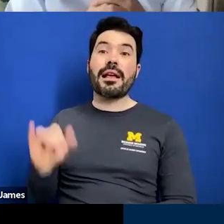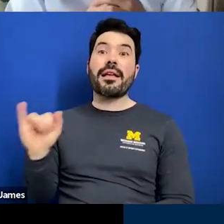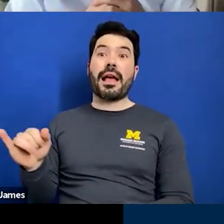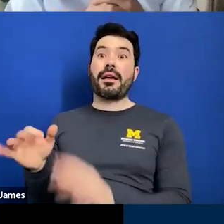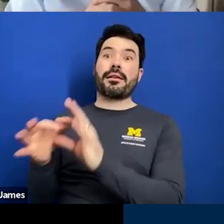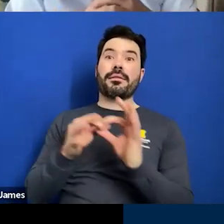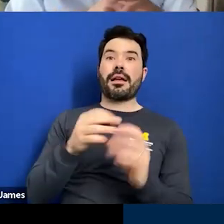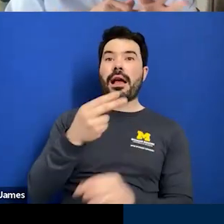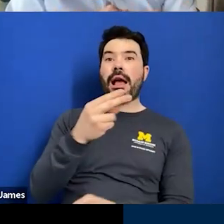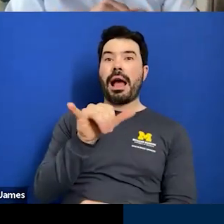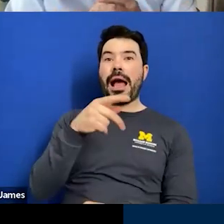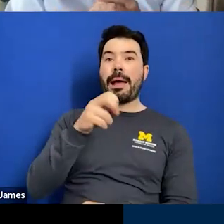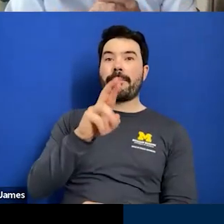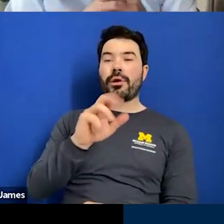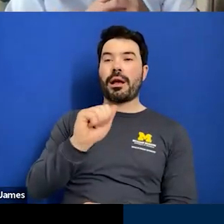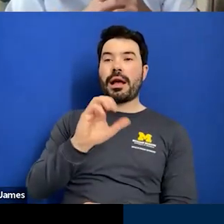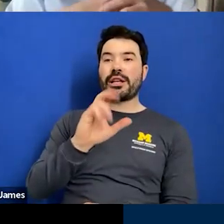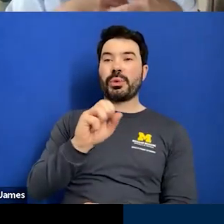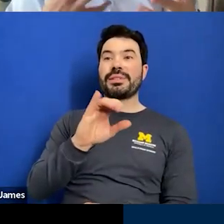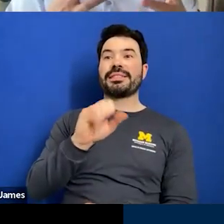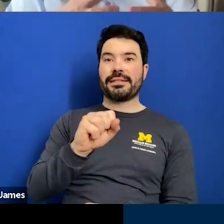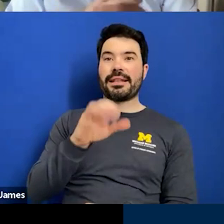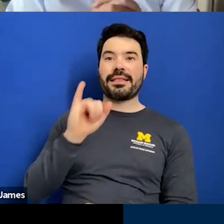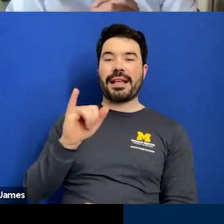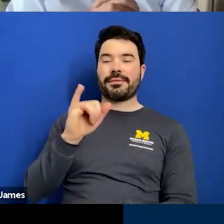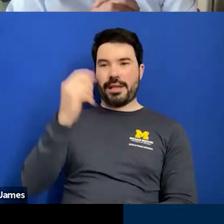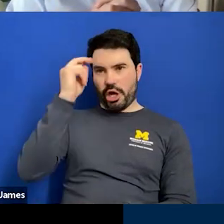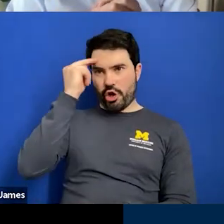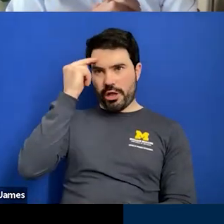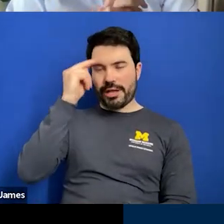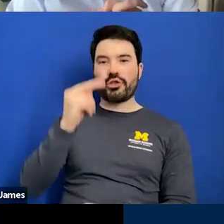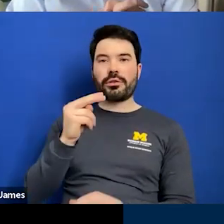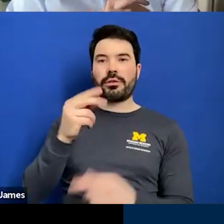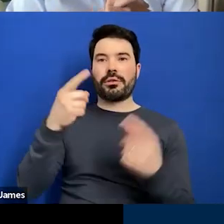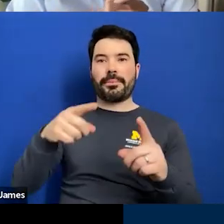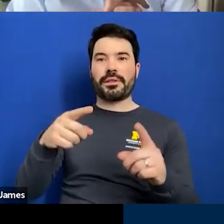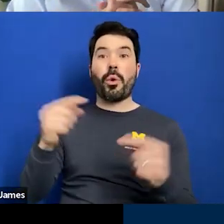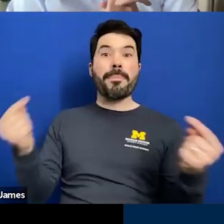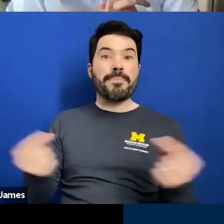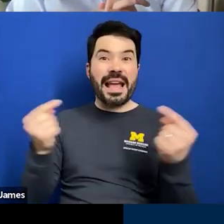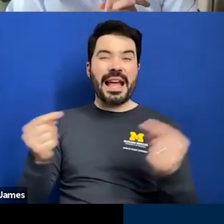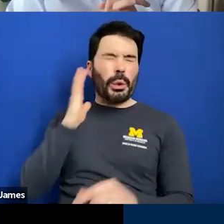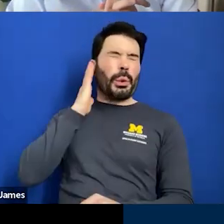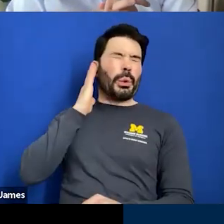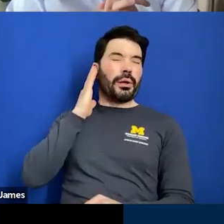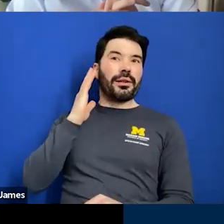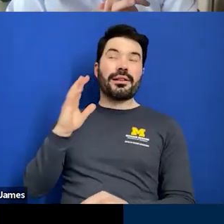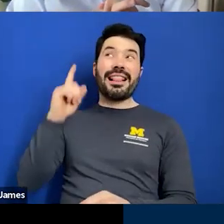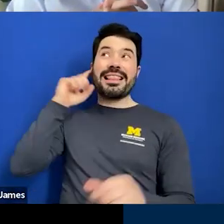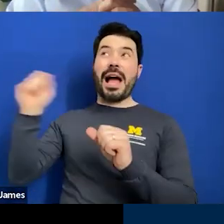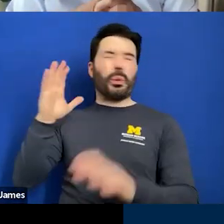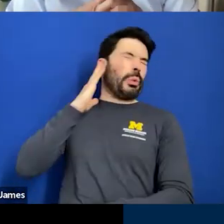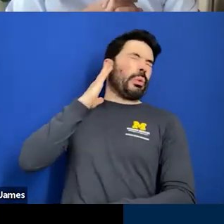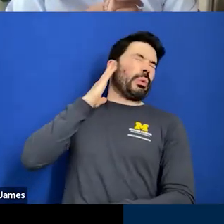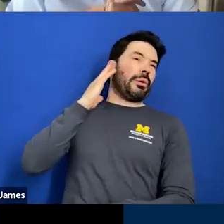is hyperacusis, similar neurological mechanism, but very different patient experience, is pain or discomfort with louder